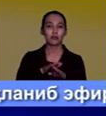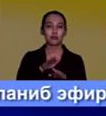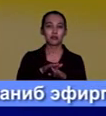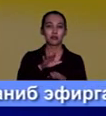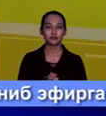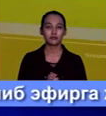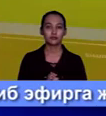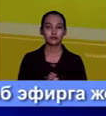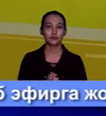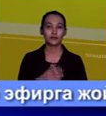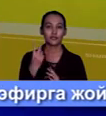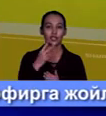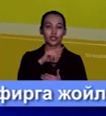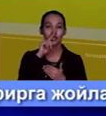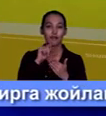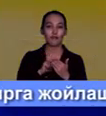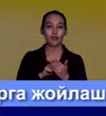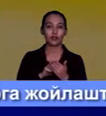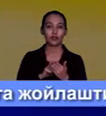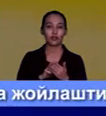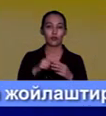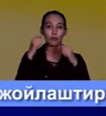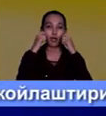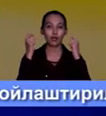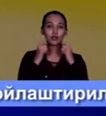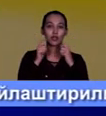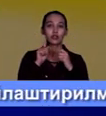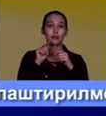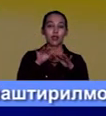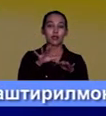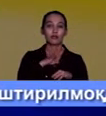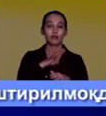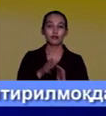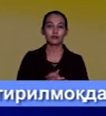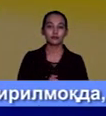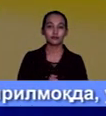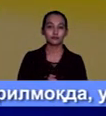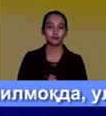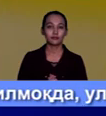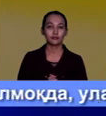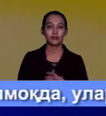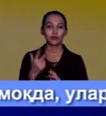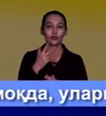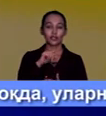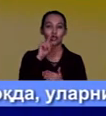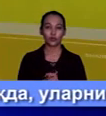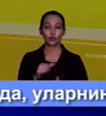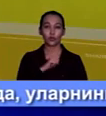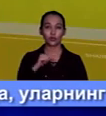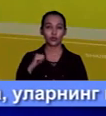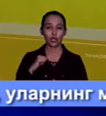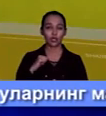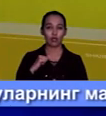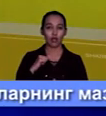qilayotgan edi? 2-savolimiz. Maymun nima qildi? Va 3-savol.